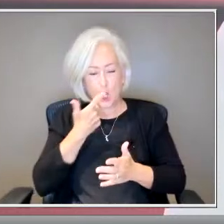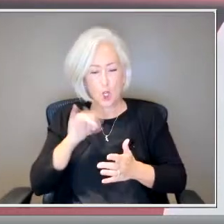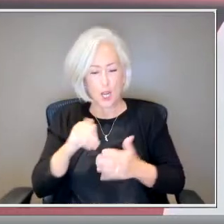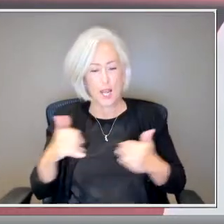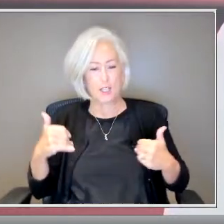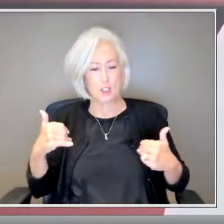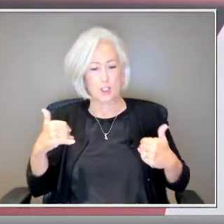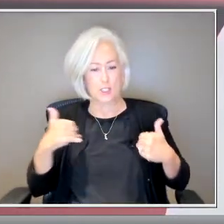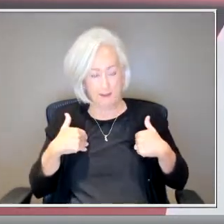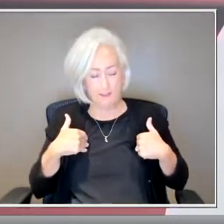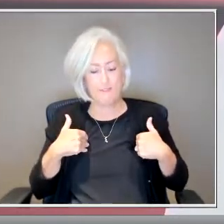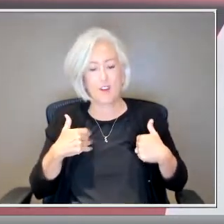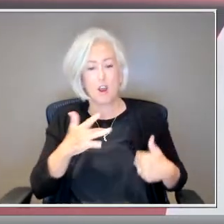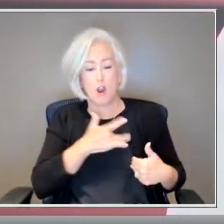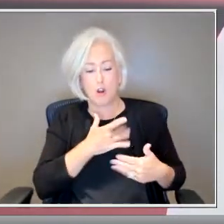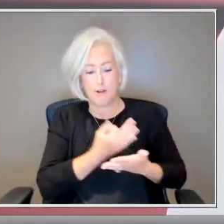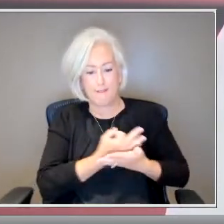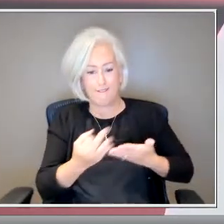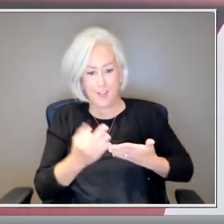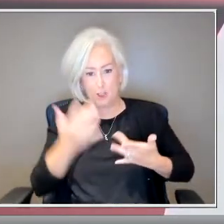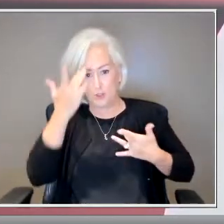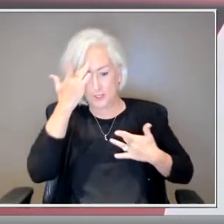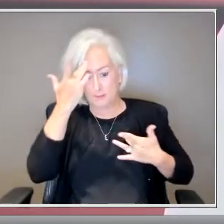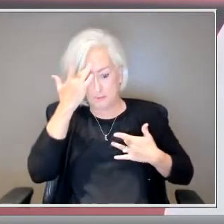made to just stop the treatment,